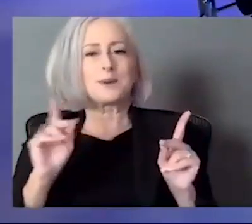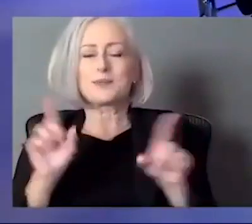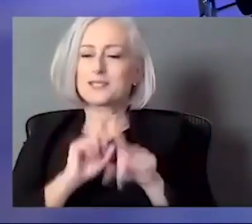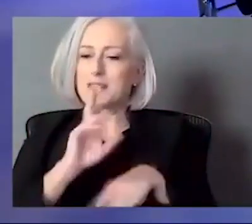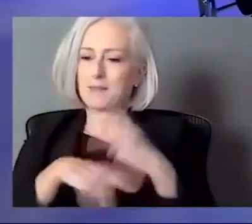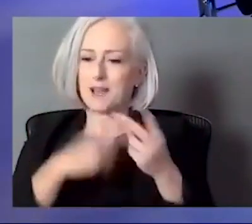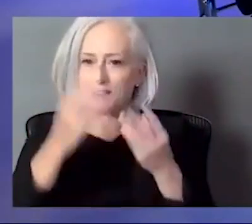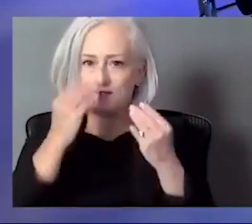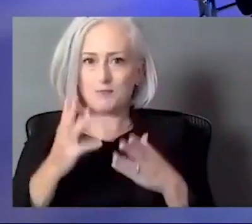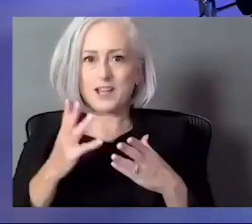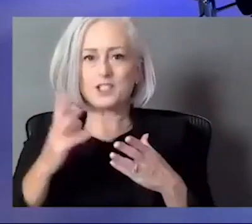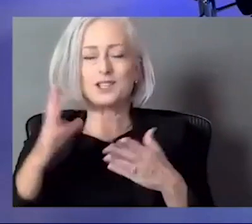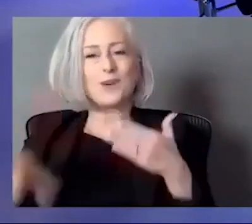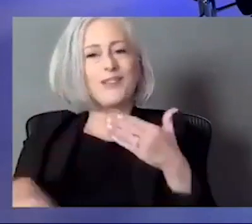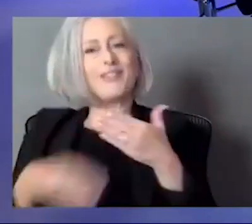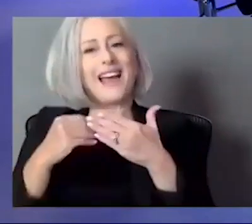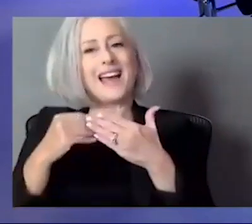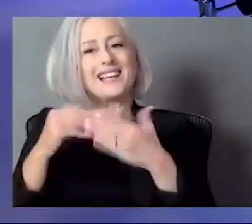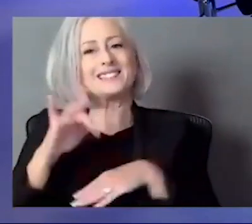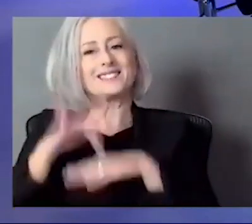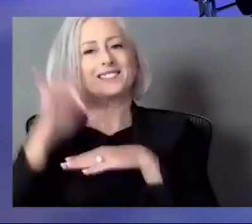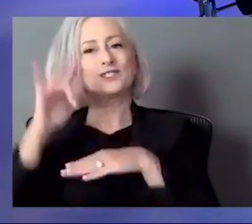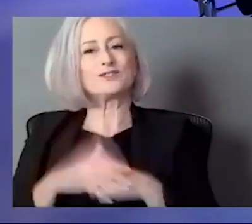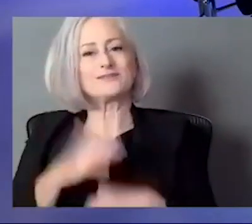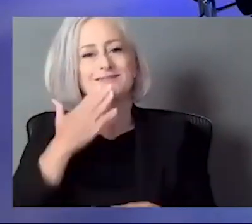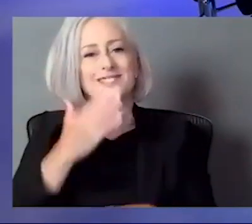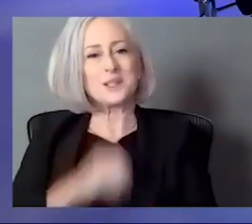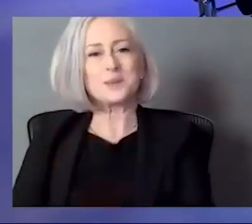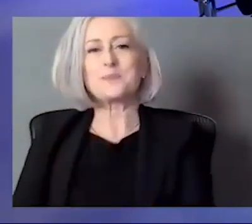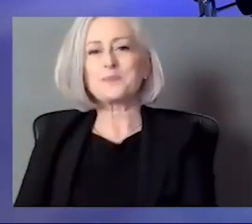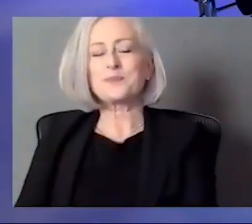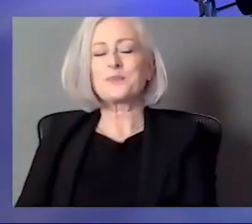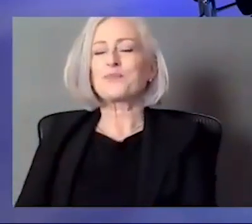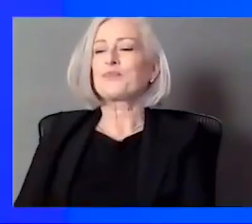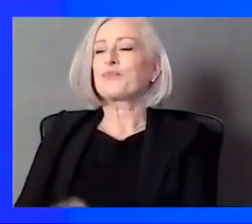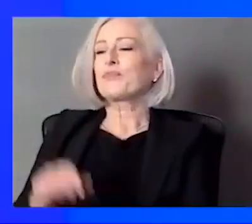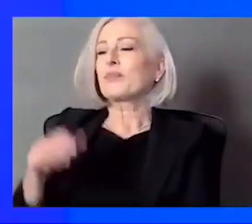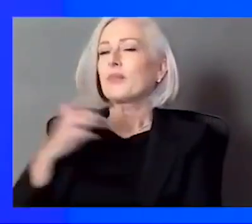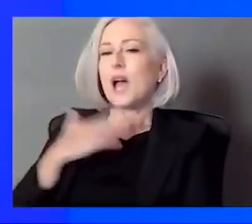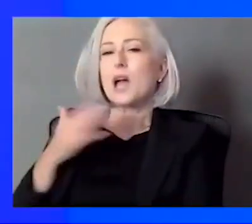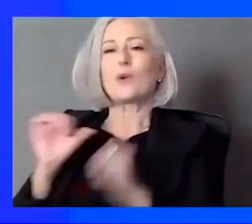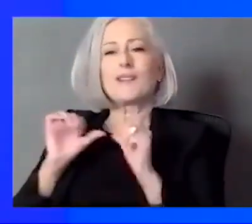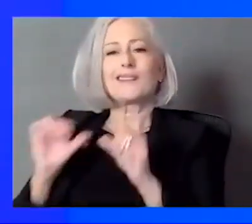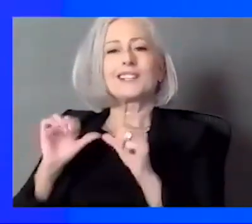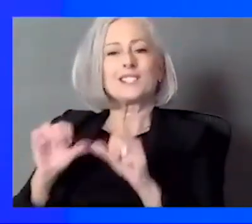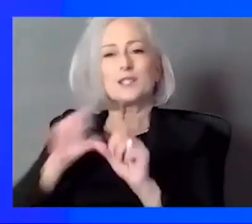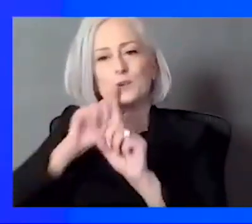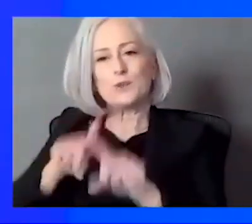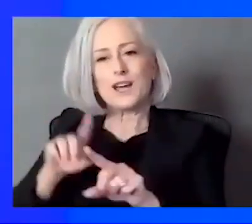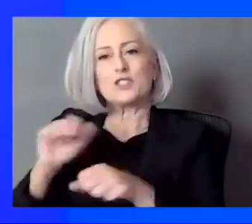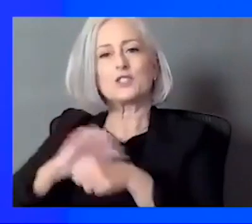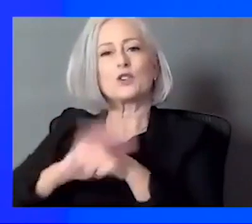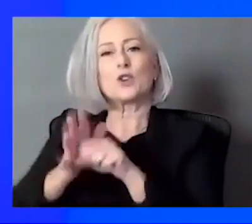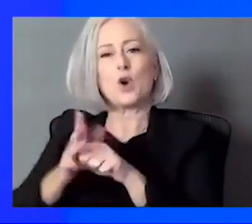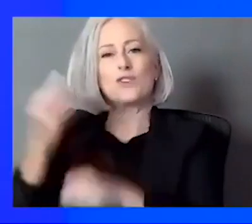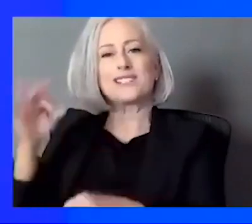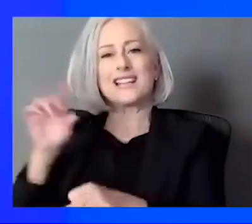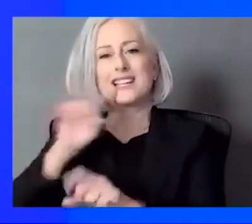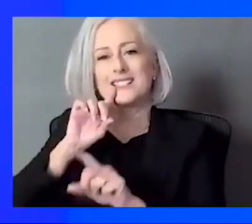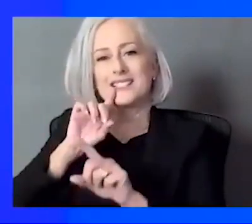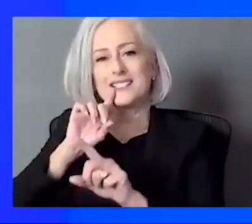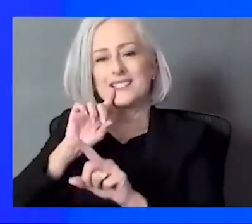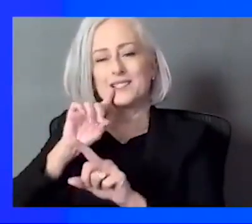It is going to be fun. Hawkeye, what are your final thoughts today? I will try to continue to answer COVID-19 questions